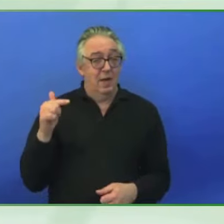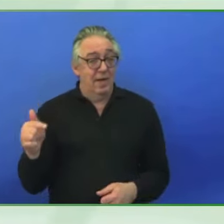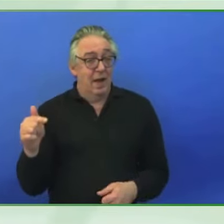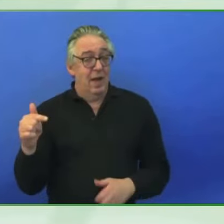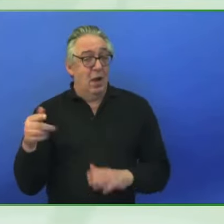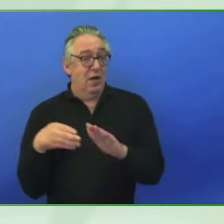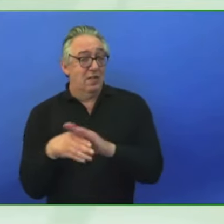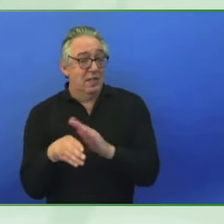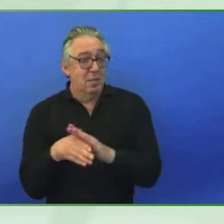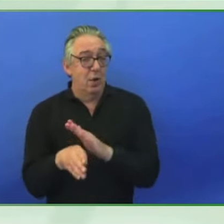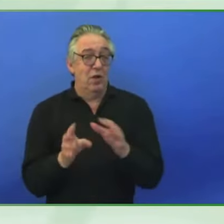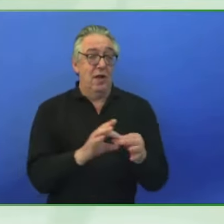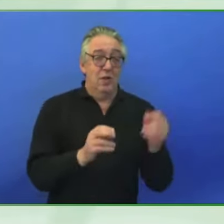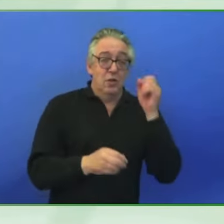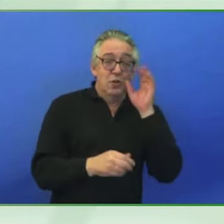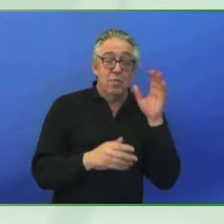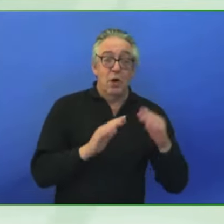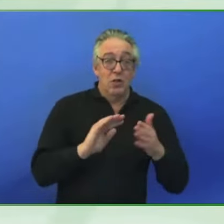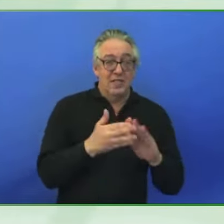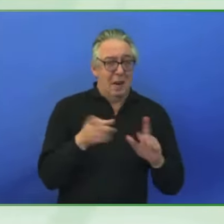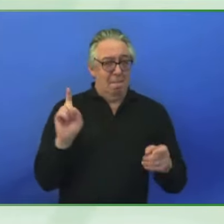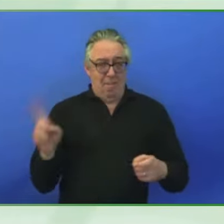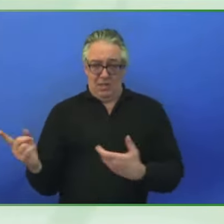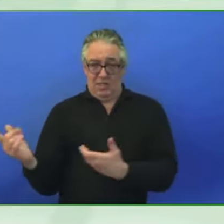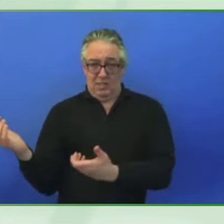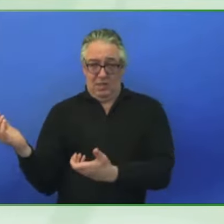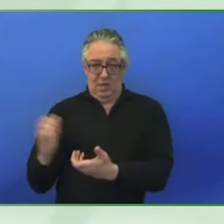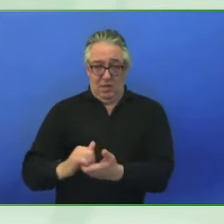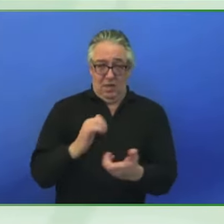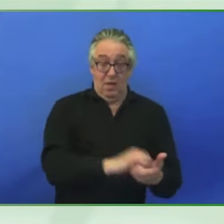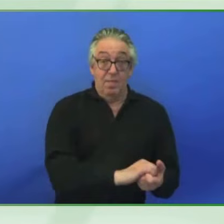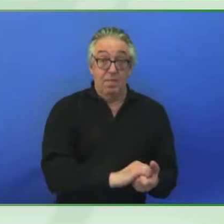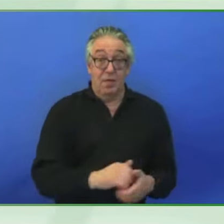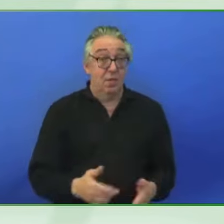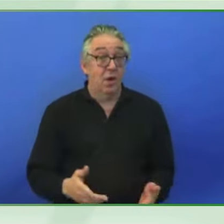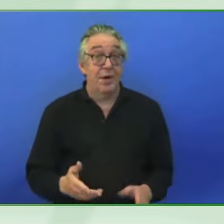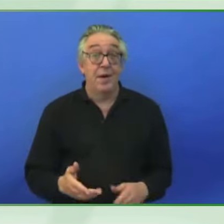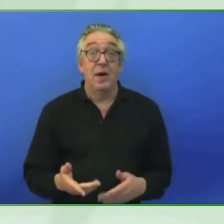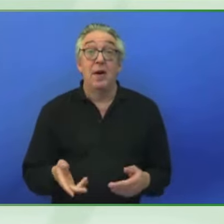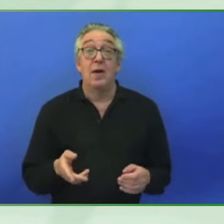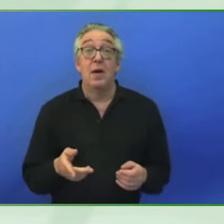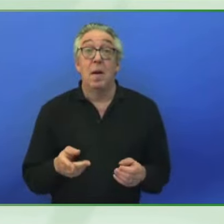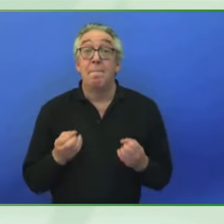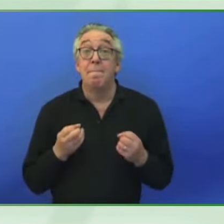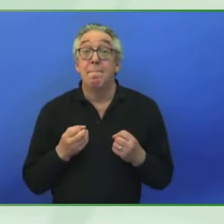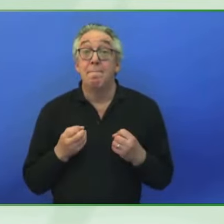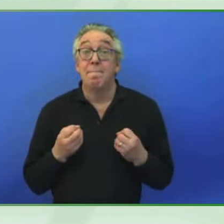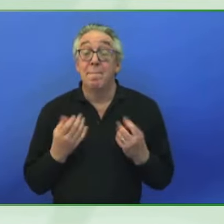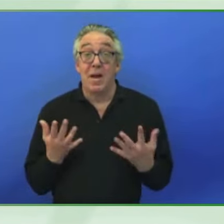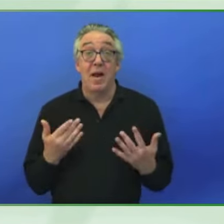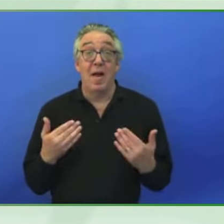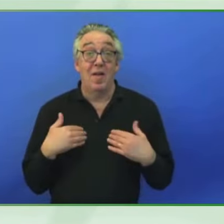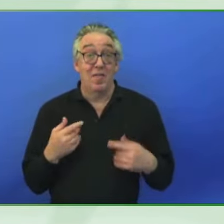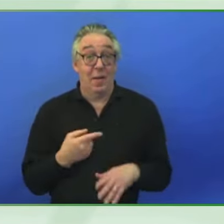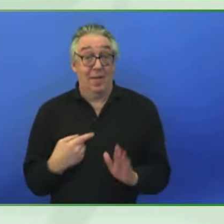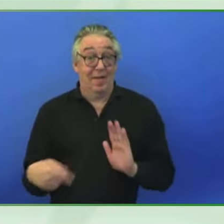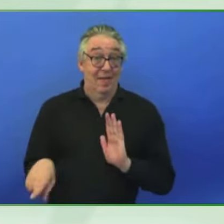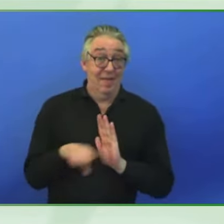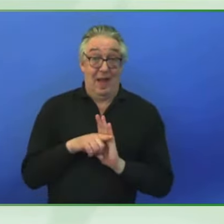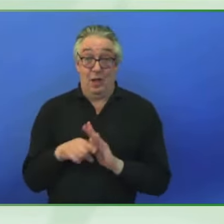initiatives worldwide negatively impacts people with disabilities in many different ways. But the number one area